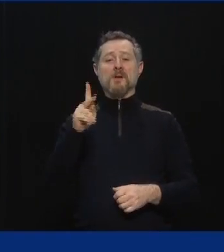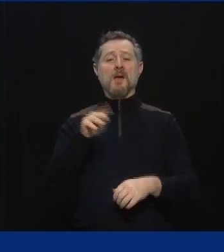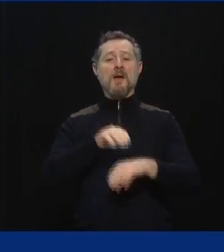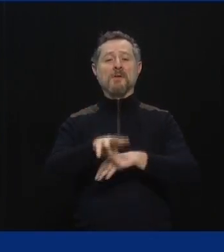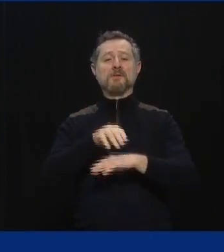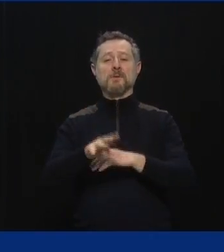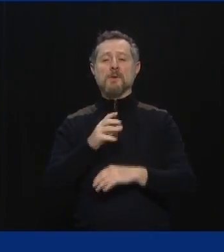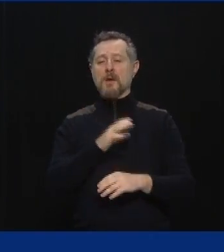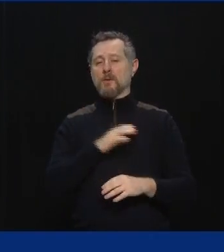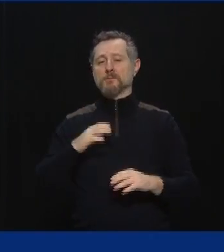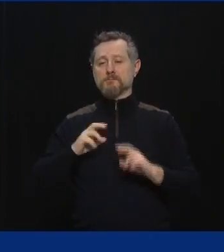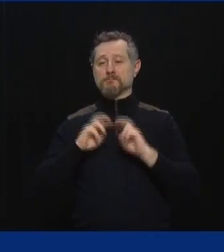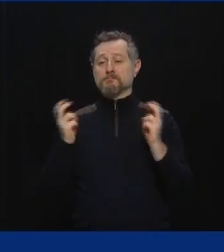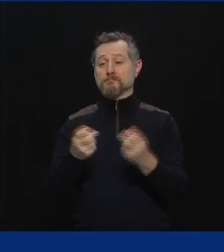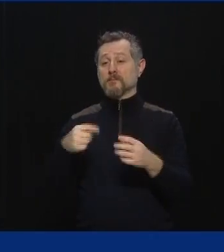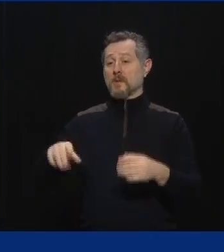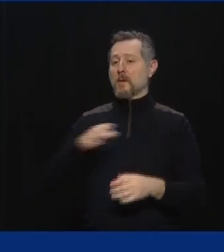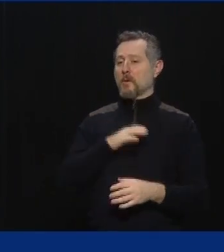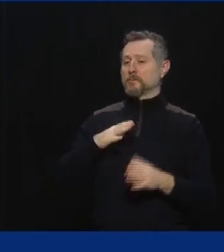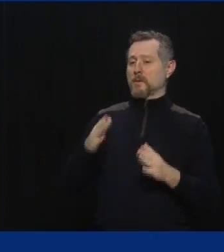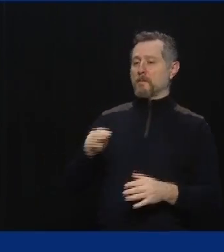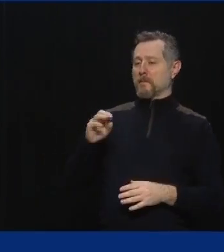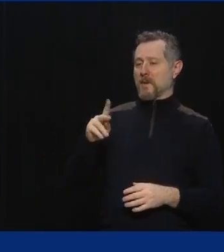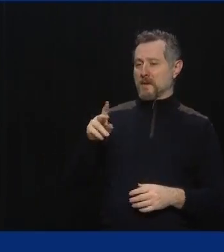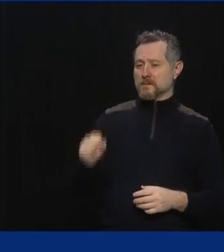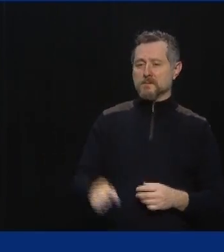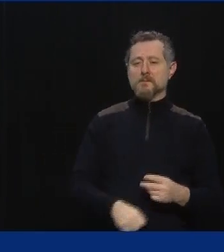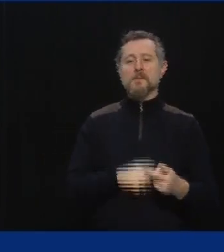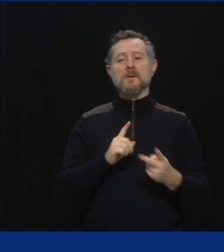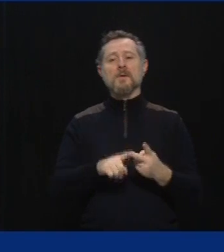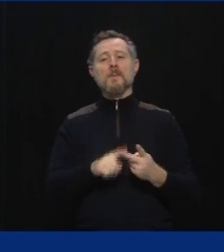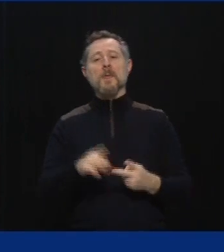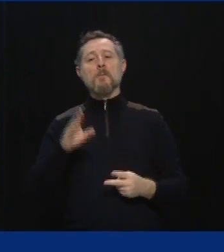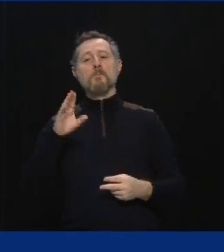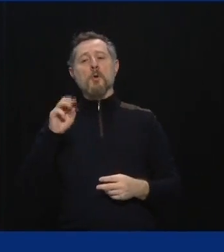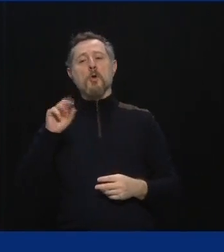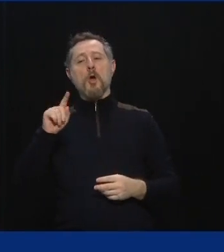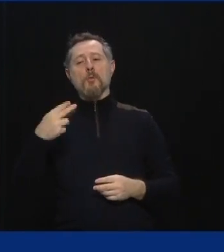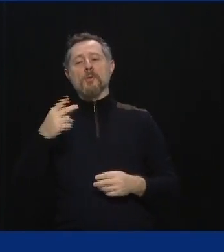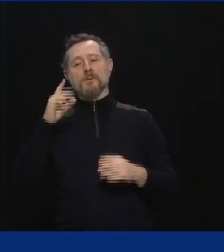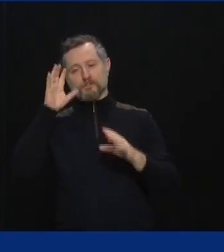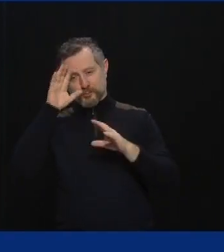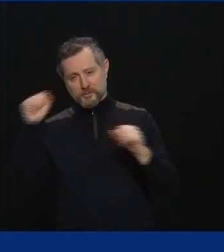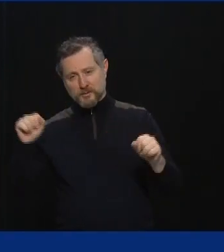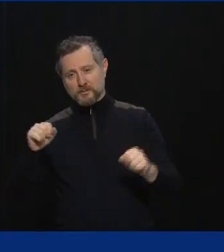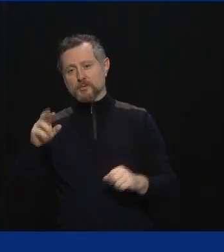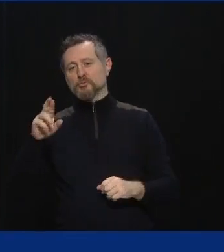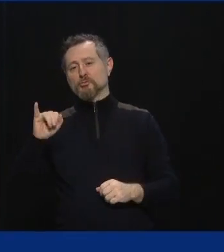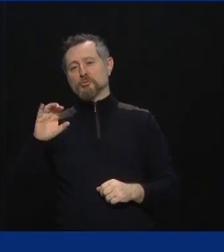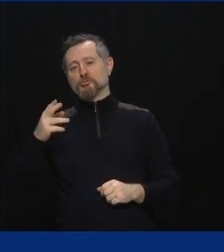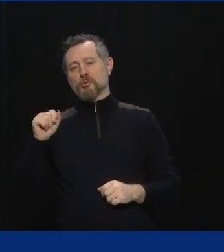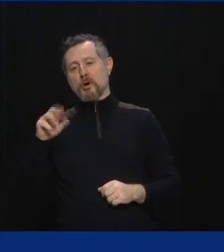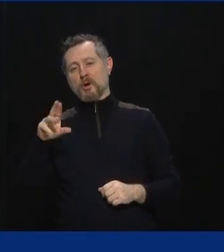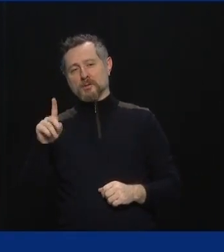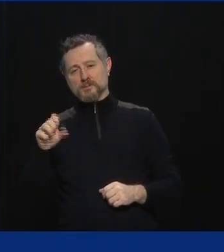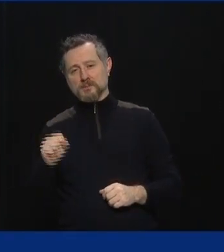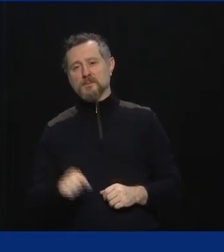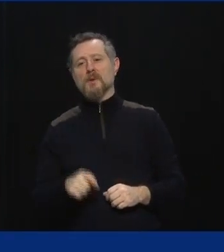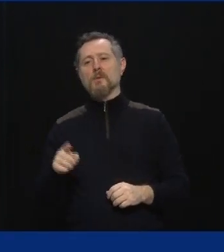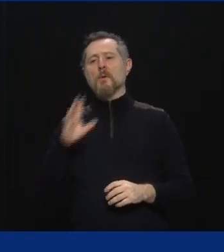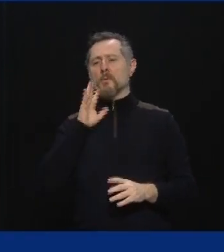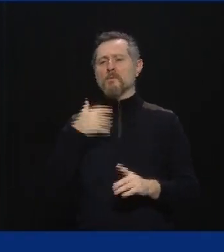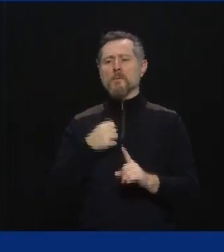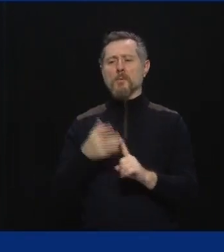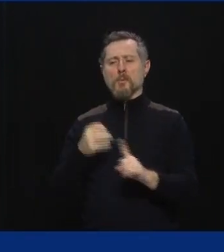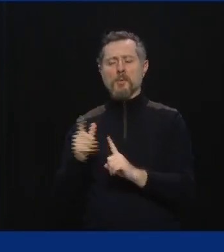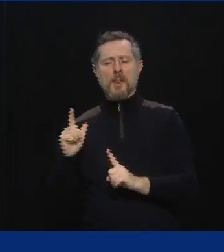Meeks and Borough President Donovan Richards, as well as all members of the Advisory Council, and I have some more to say about that in a minute. I'd also like